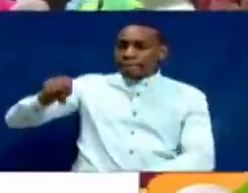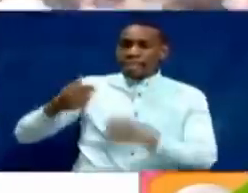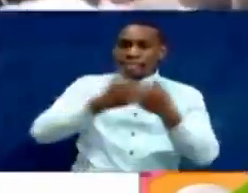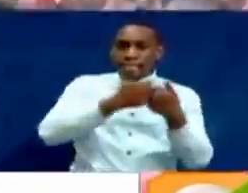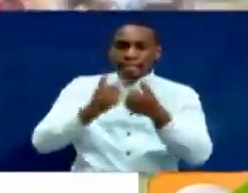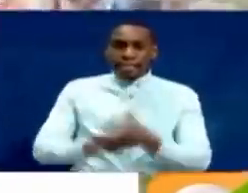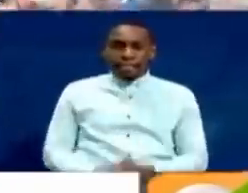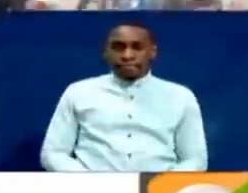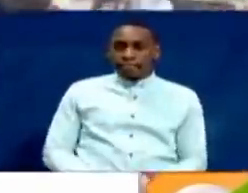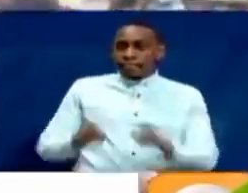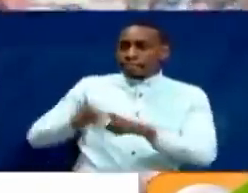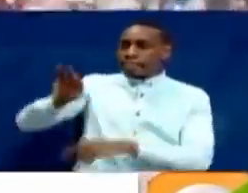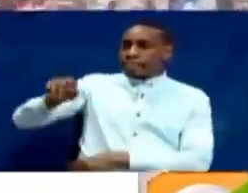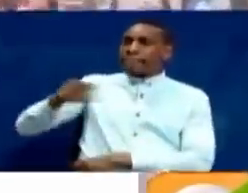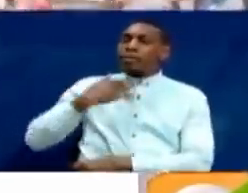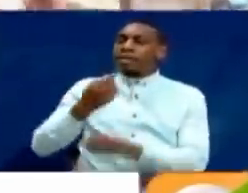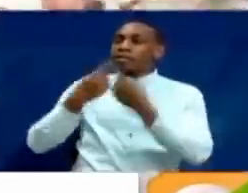challenge.